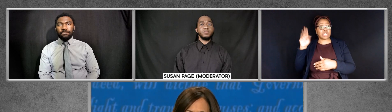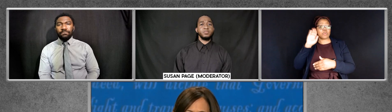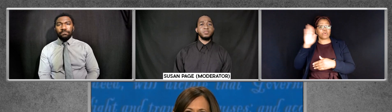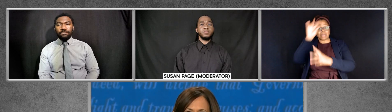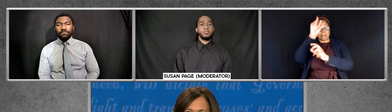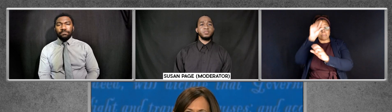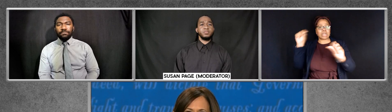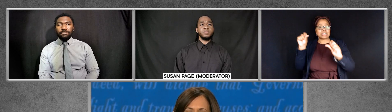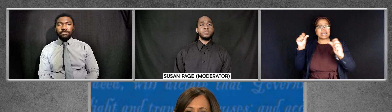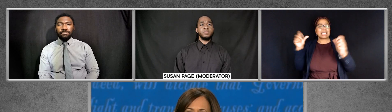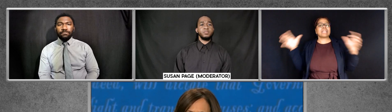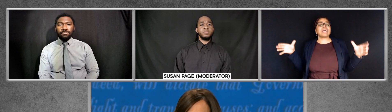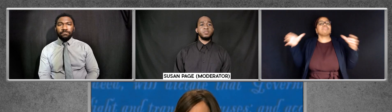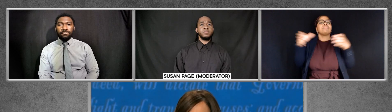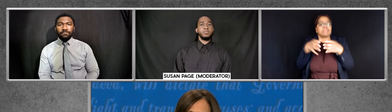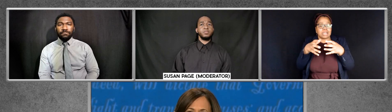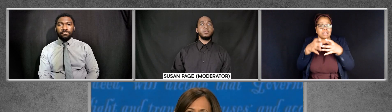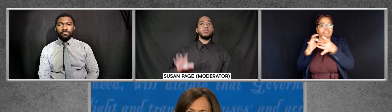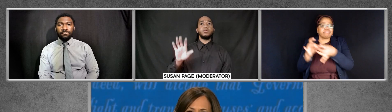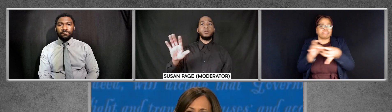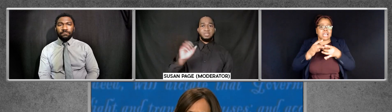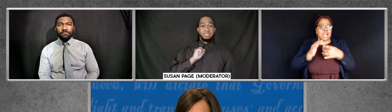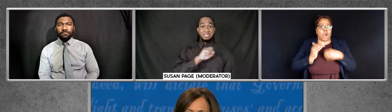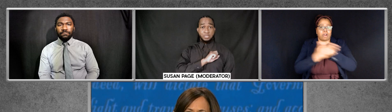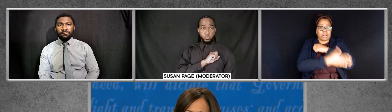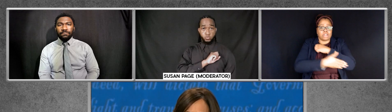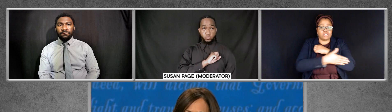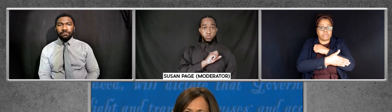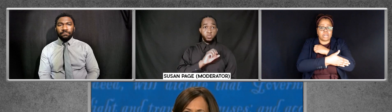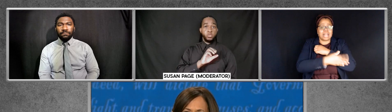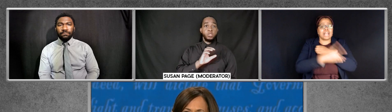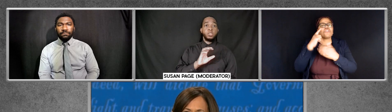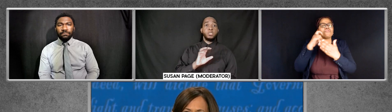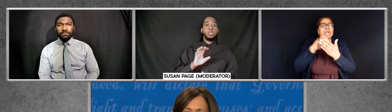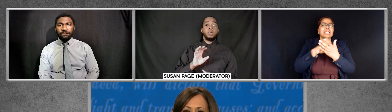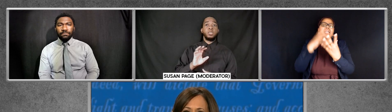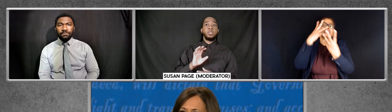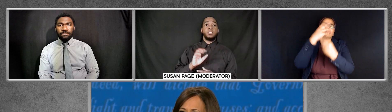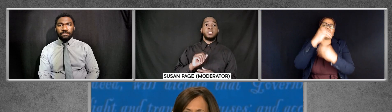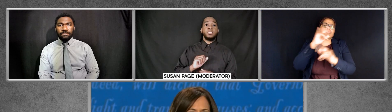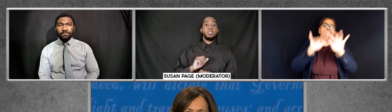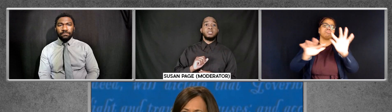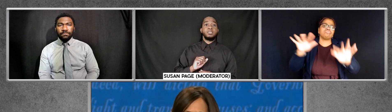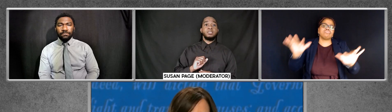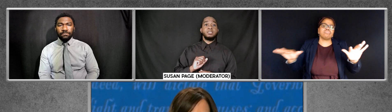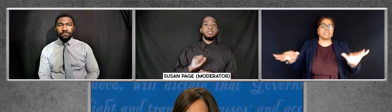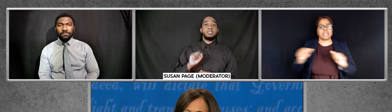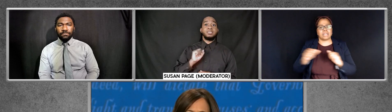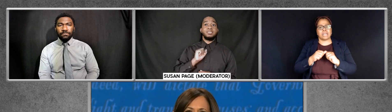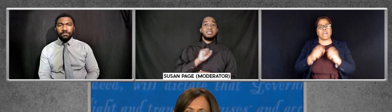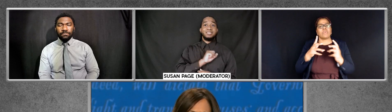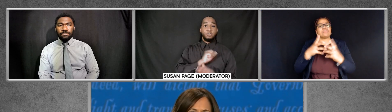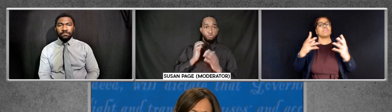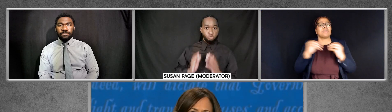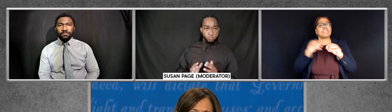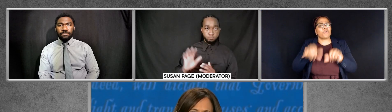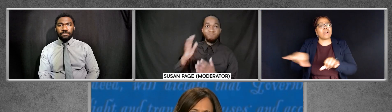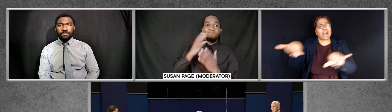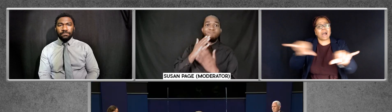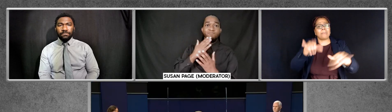country together. Senator Harris. And recognizes the beauty in our diversity and the fact that we Senator all Harris, have so much more in common than